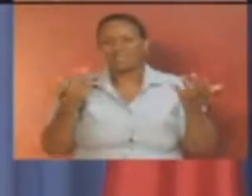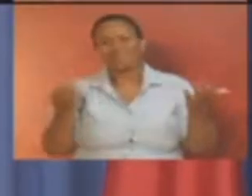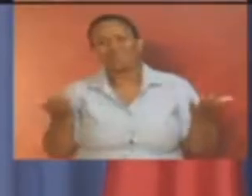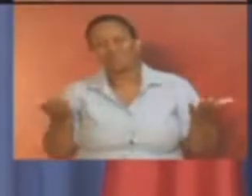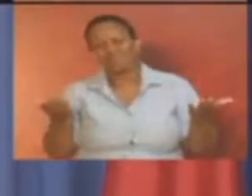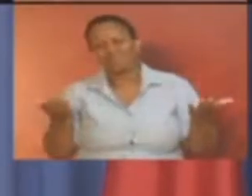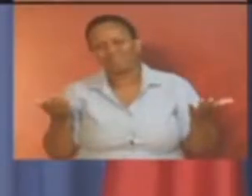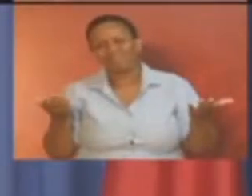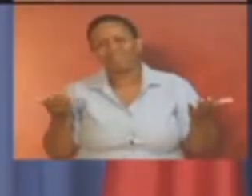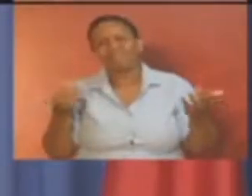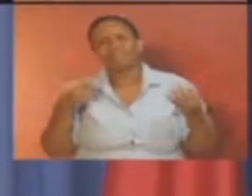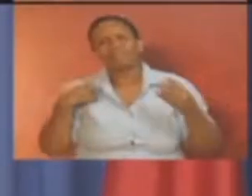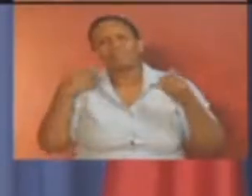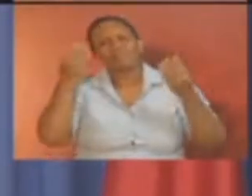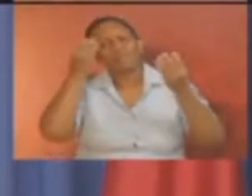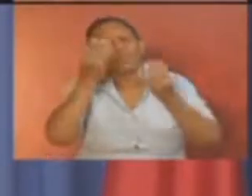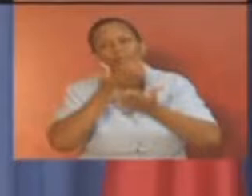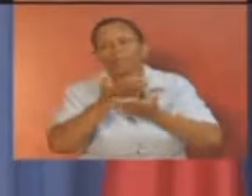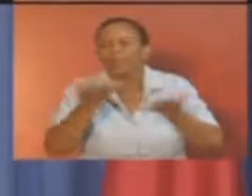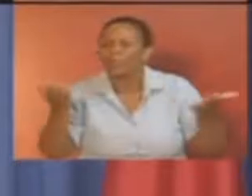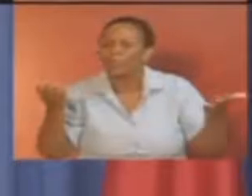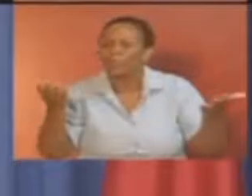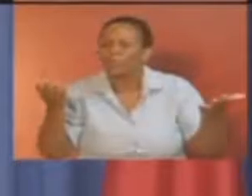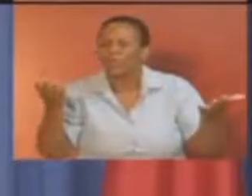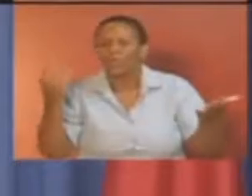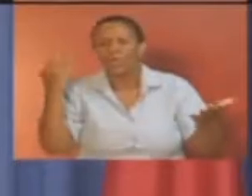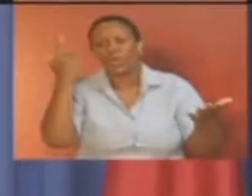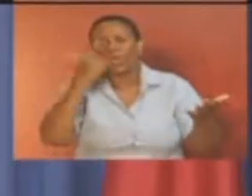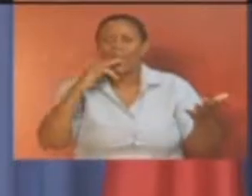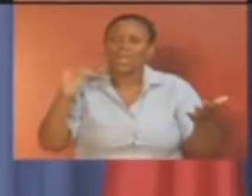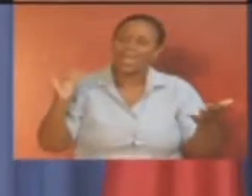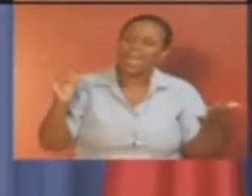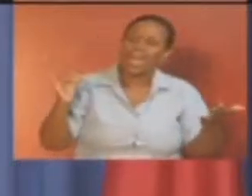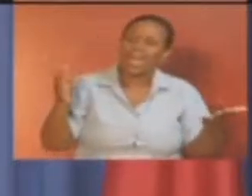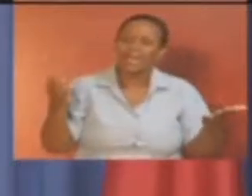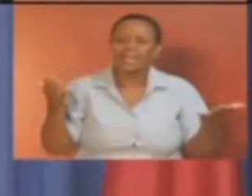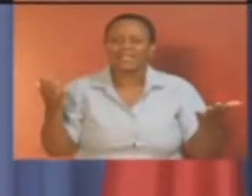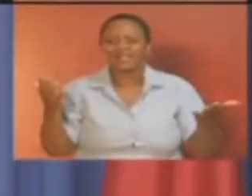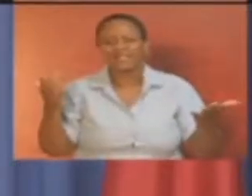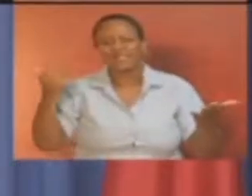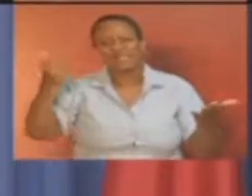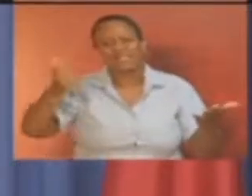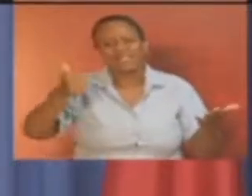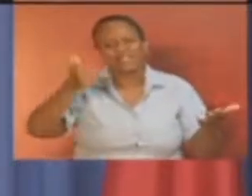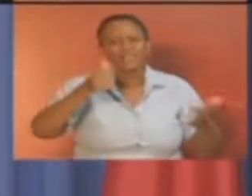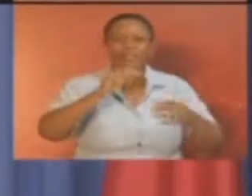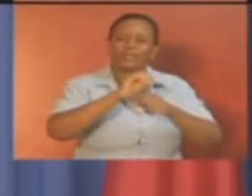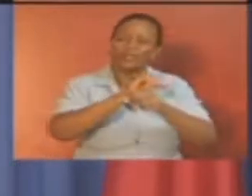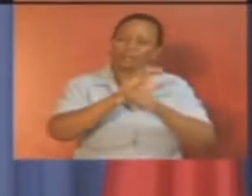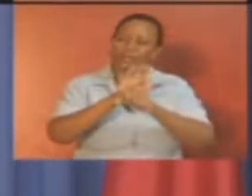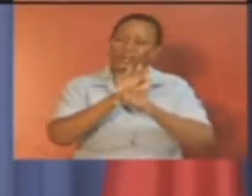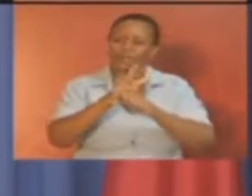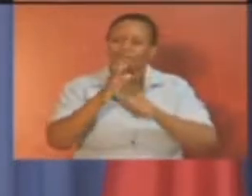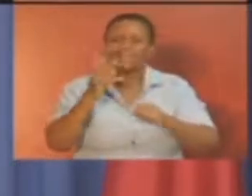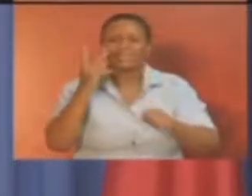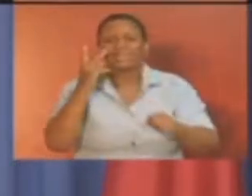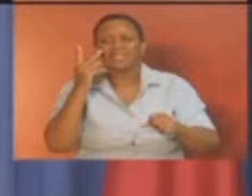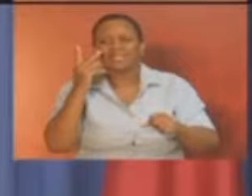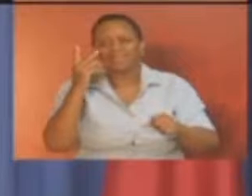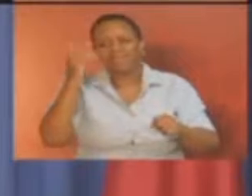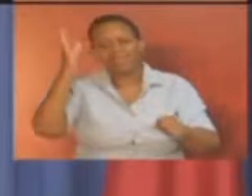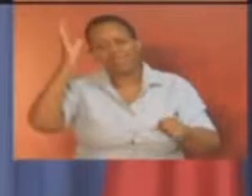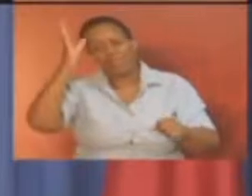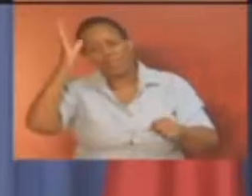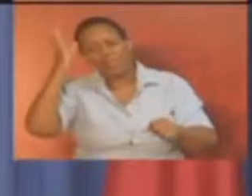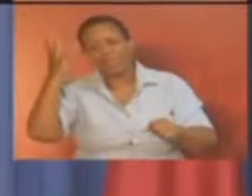physicians who view every single case as a patient, a mother, a father, and a sister.